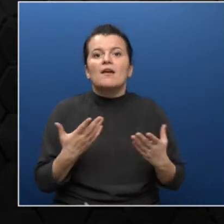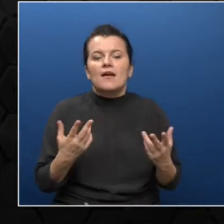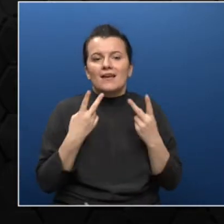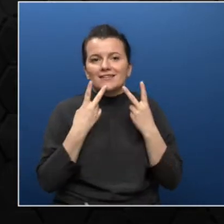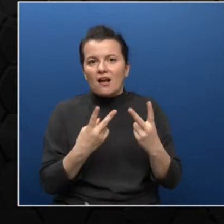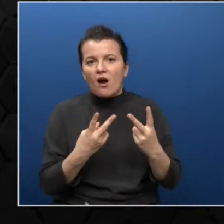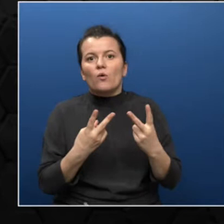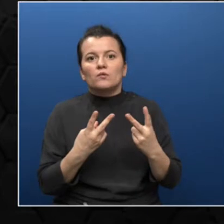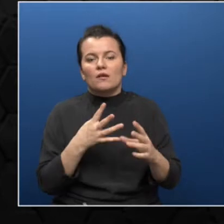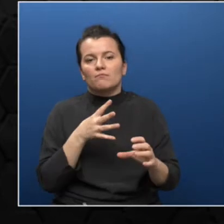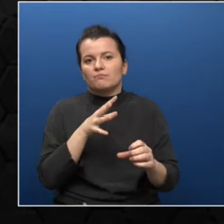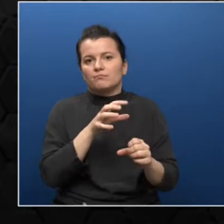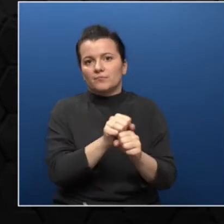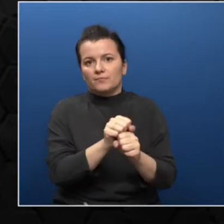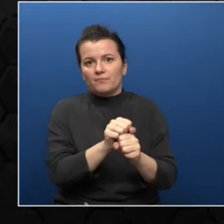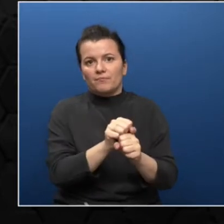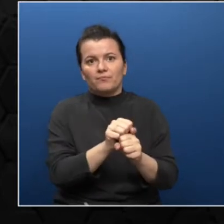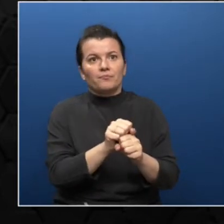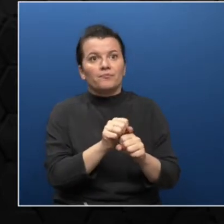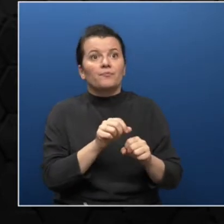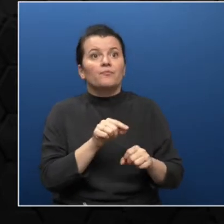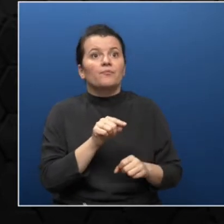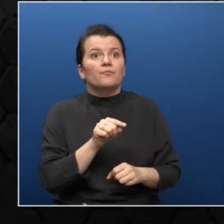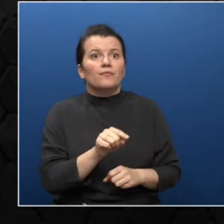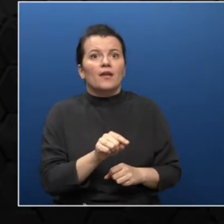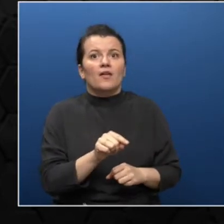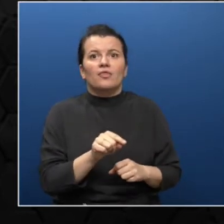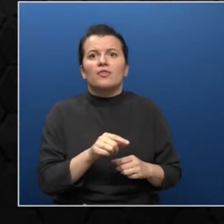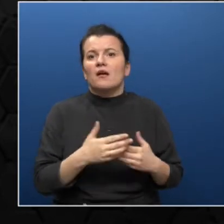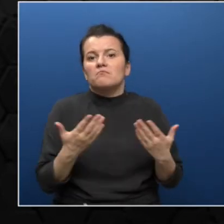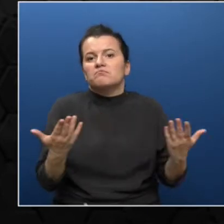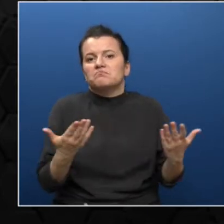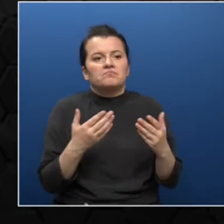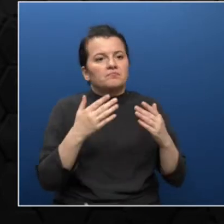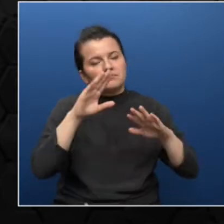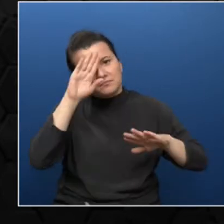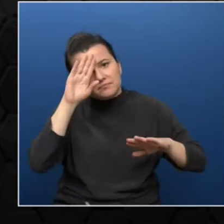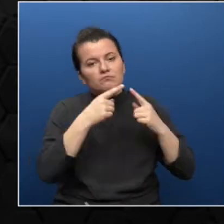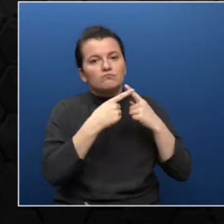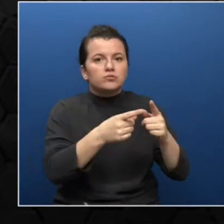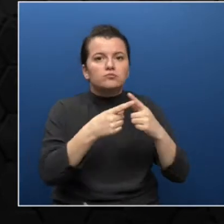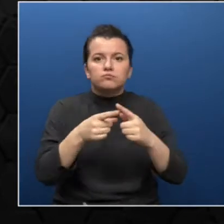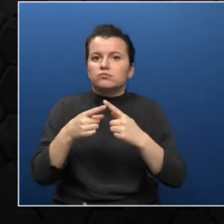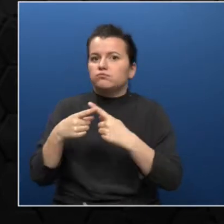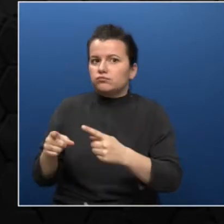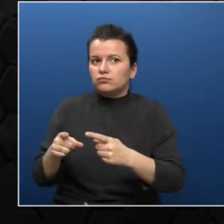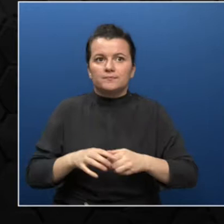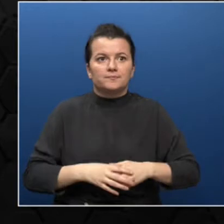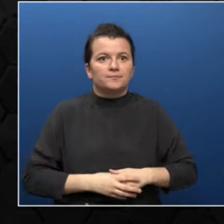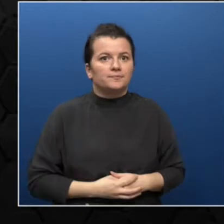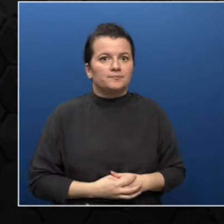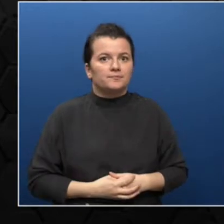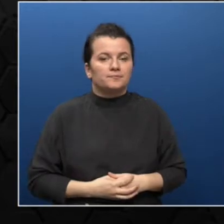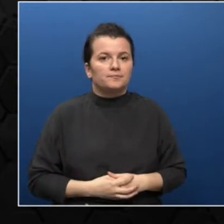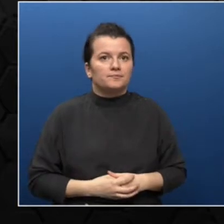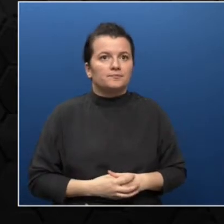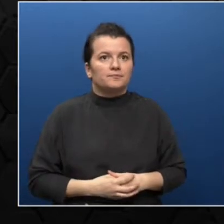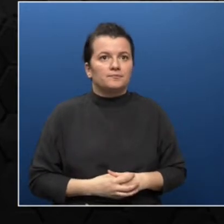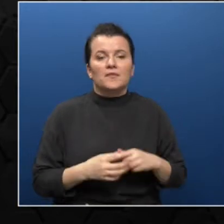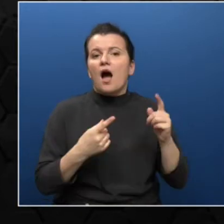so these patients are treated for those conditions. And maybe if we can take an example, if someone was involved in an